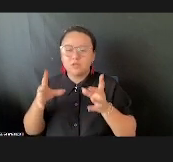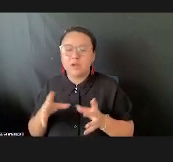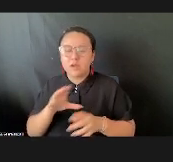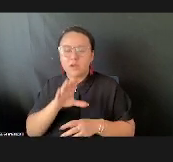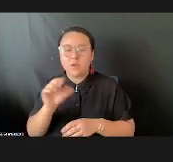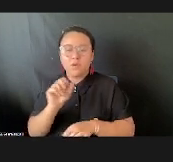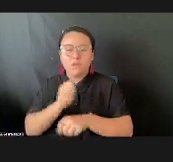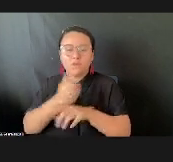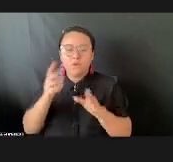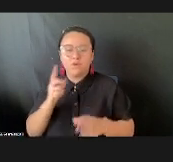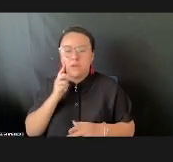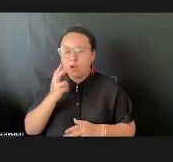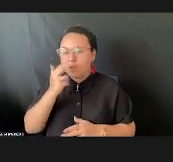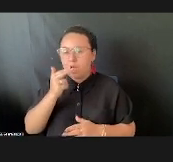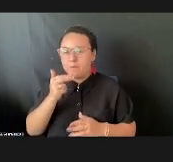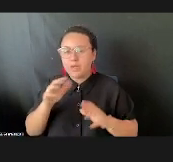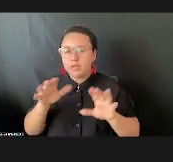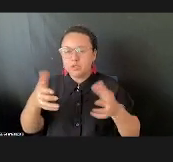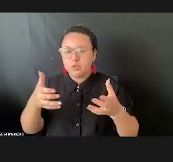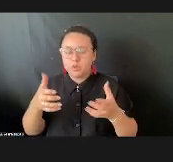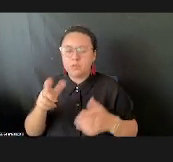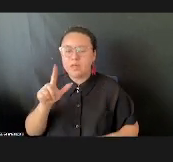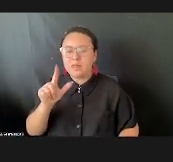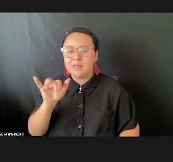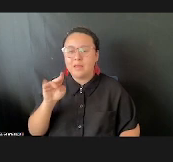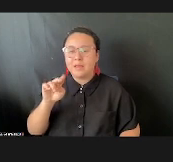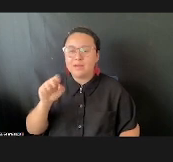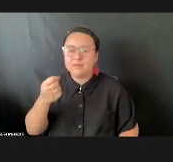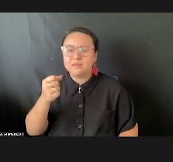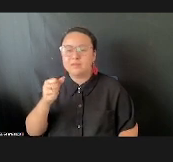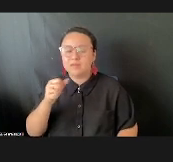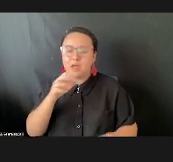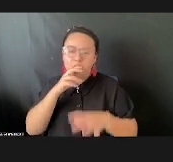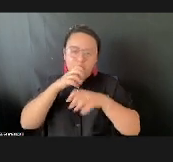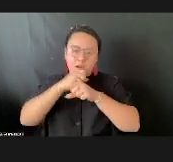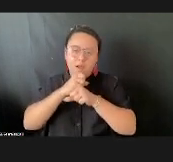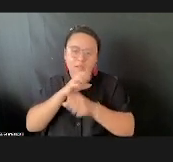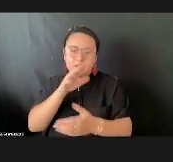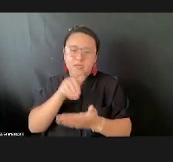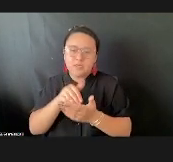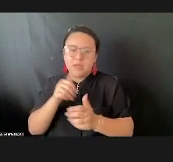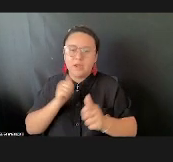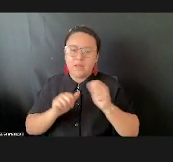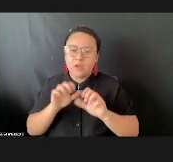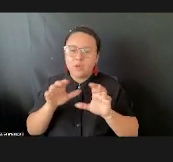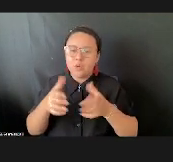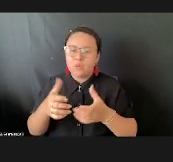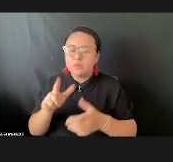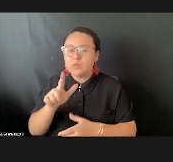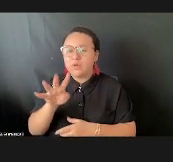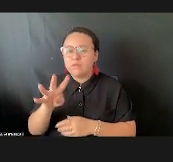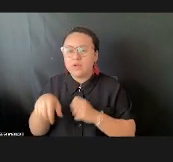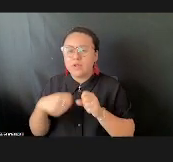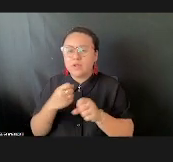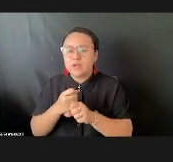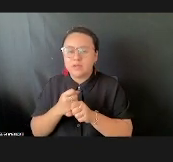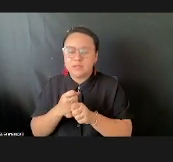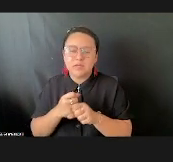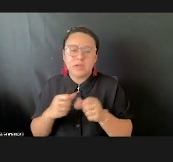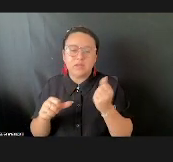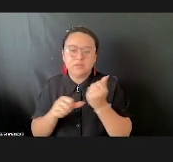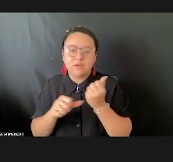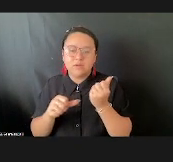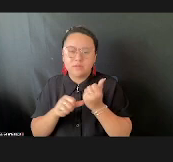the comedy troupe Latins Anonymous. She worked at Center Theater Group for 24 years as associate artistic director